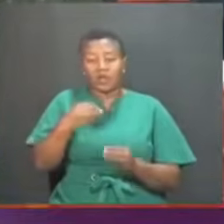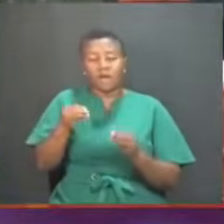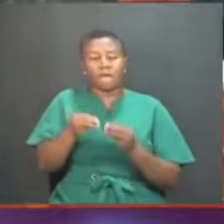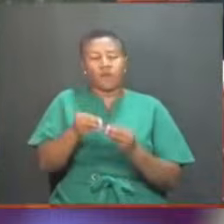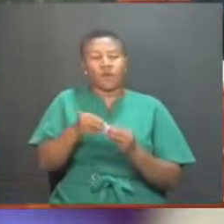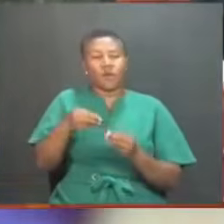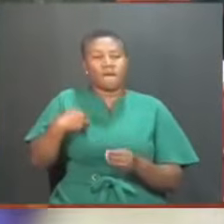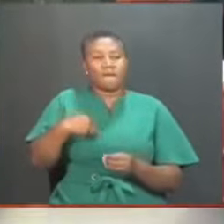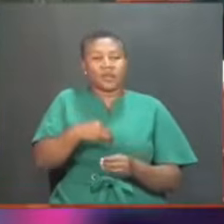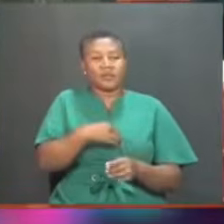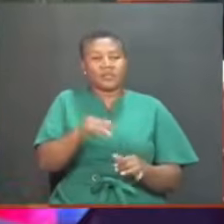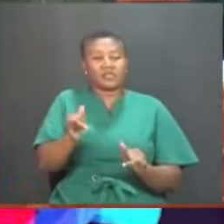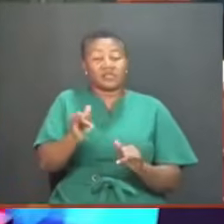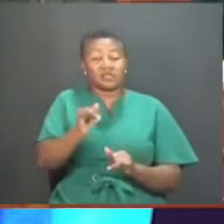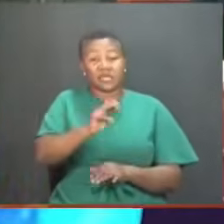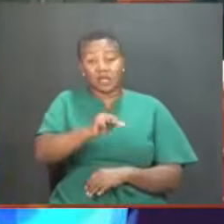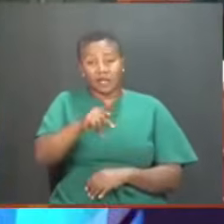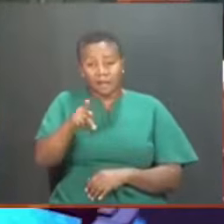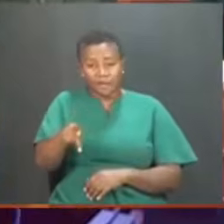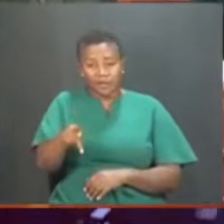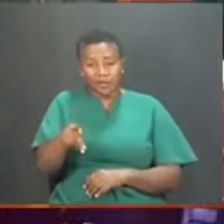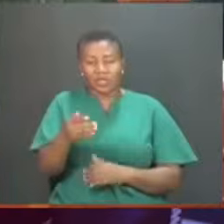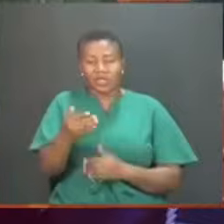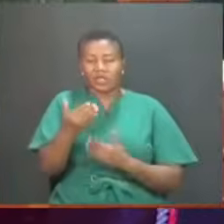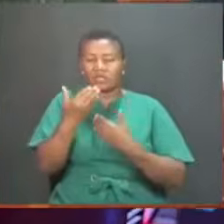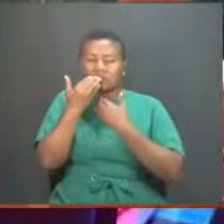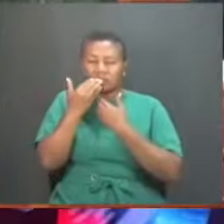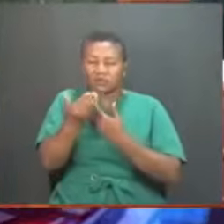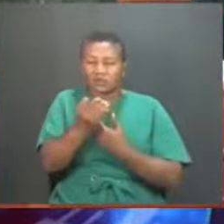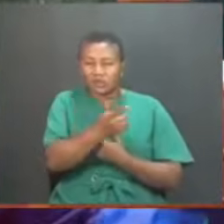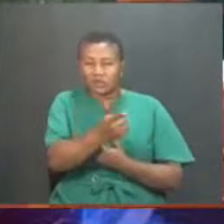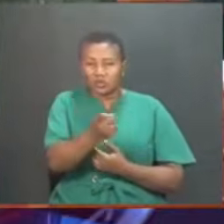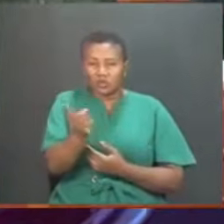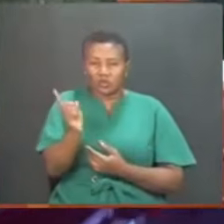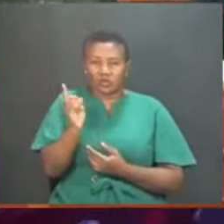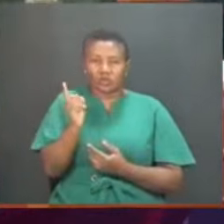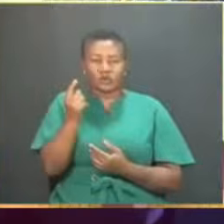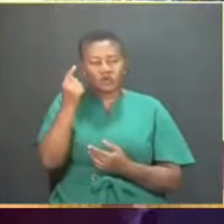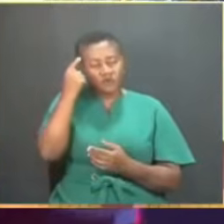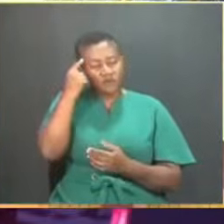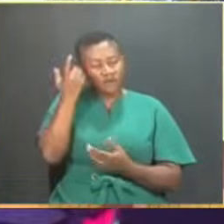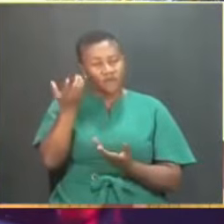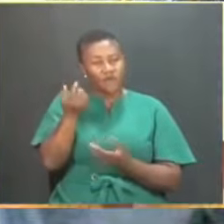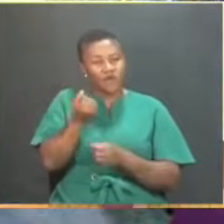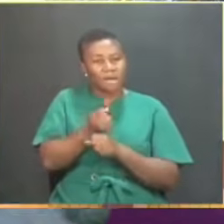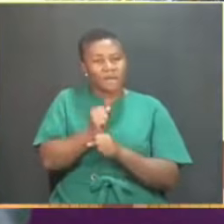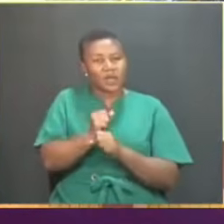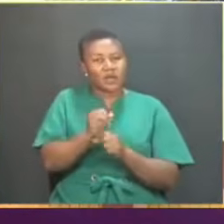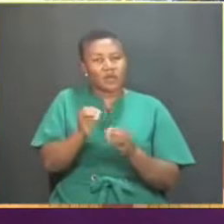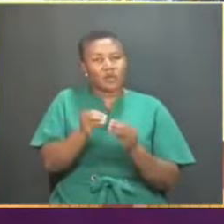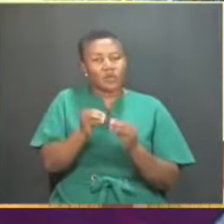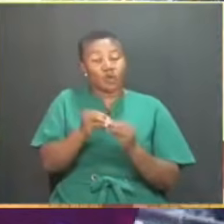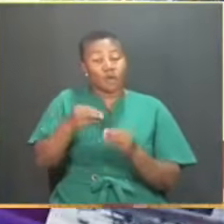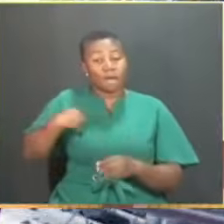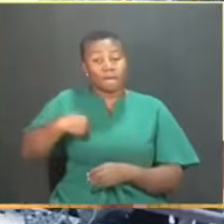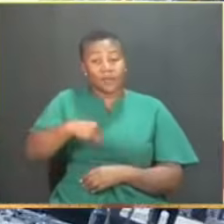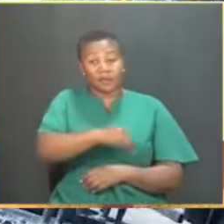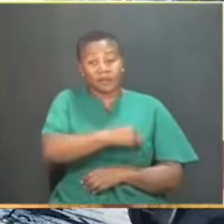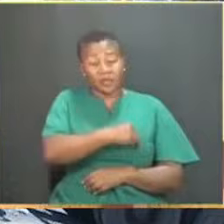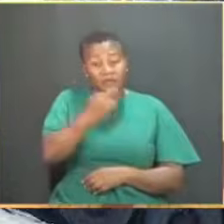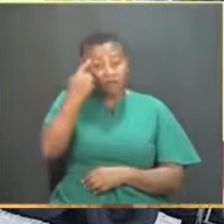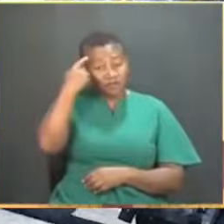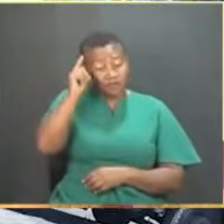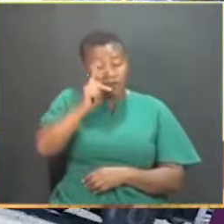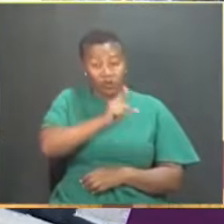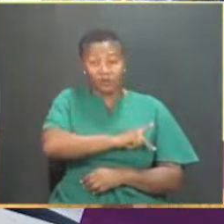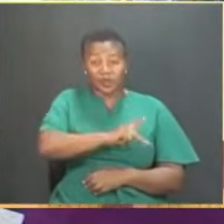Parliament. So we thank you for producing so many members for the Parliament of Ghana. You